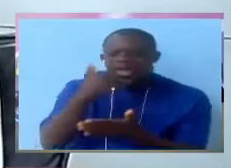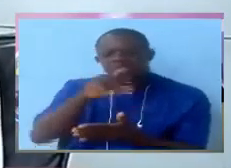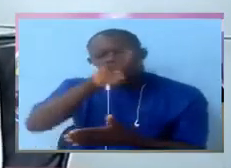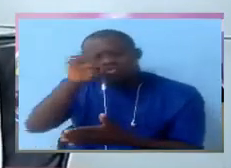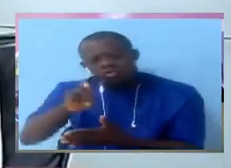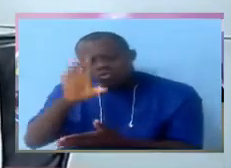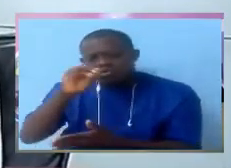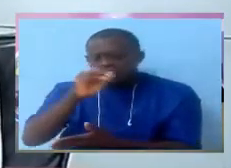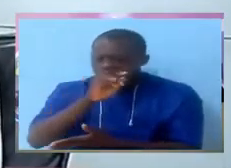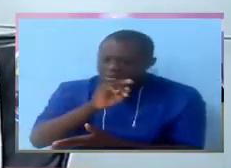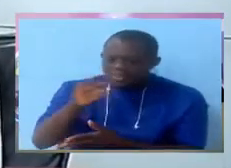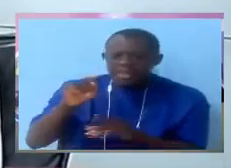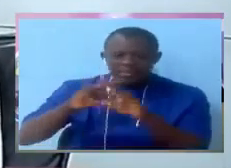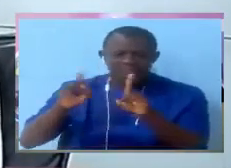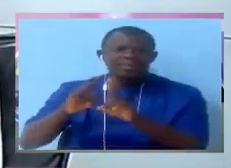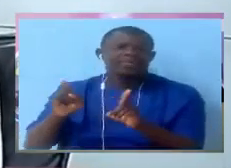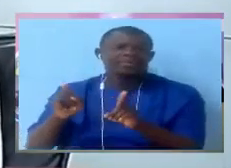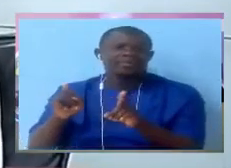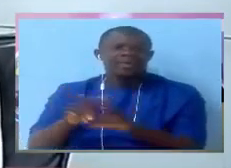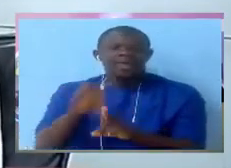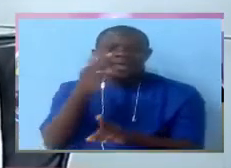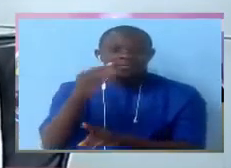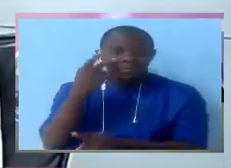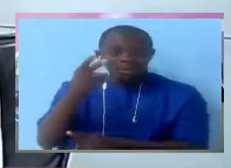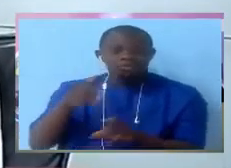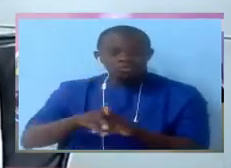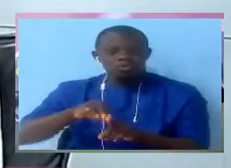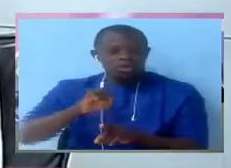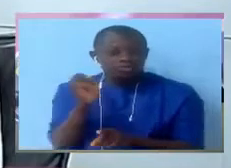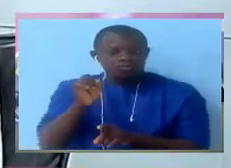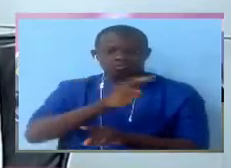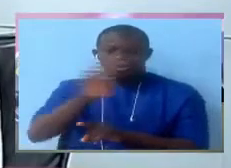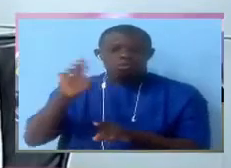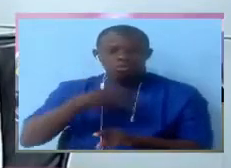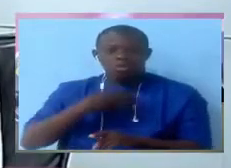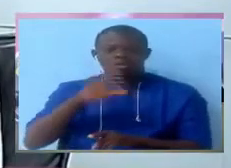you we would come and try to talk to you nicely